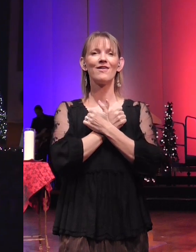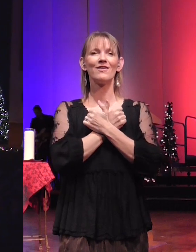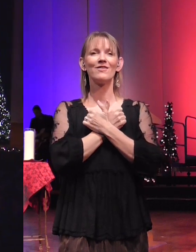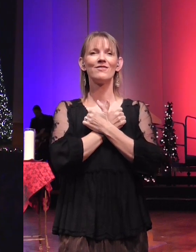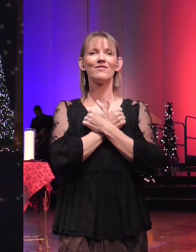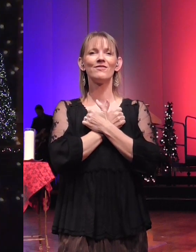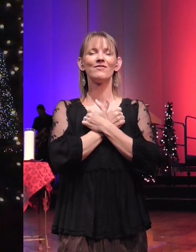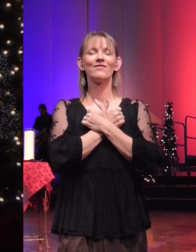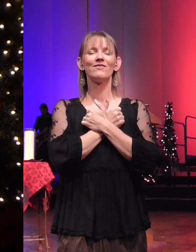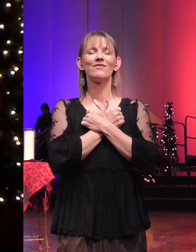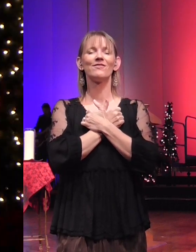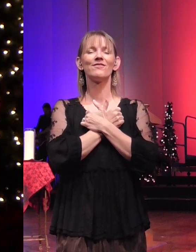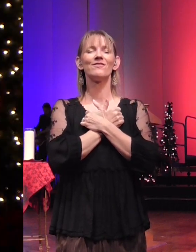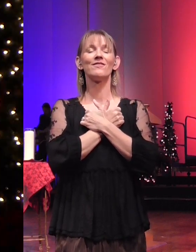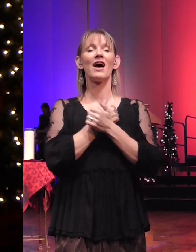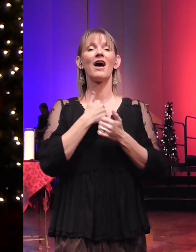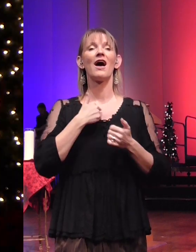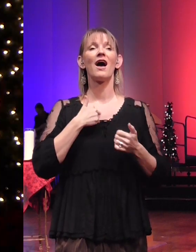love.